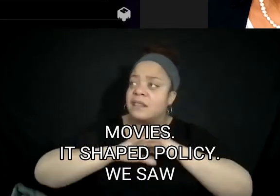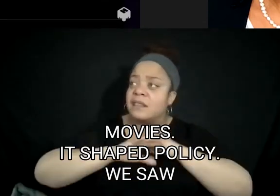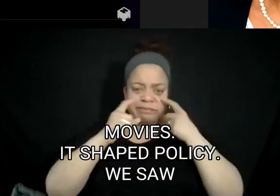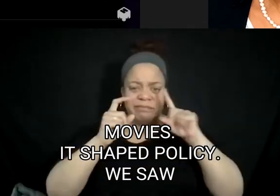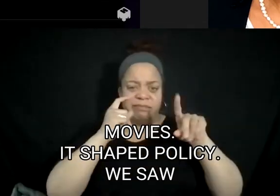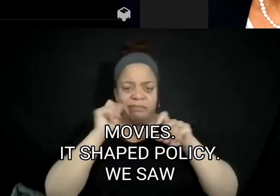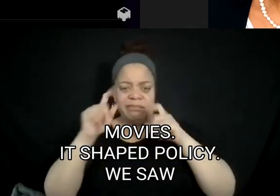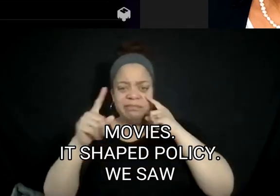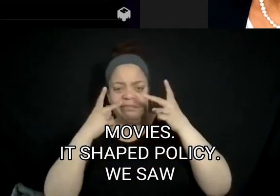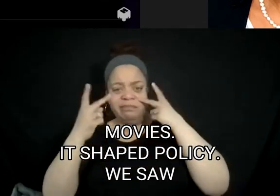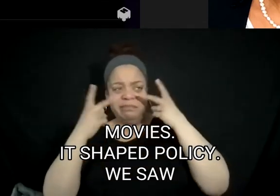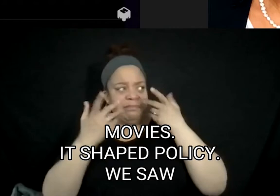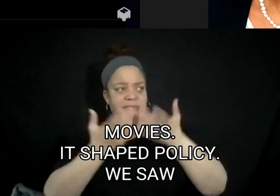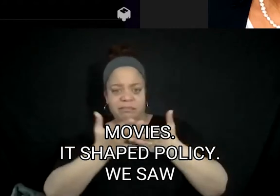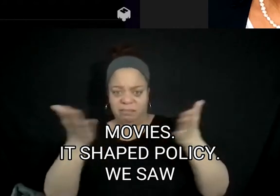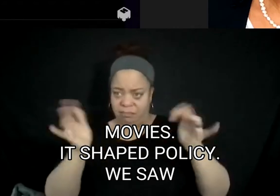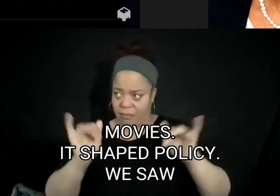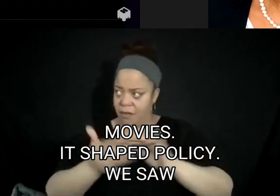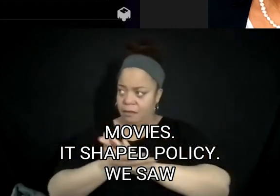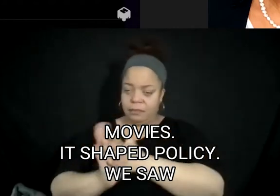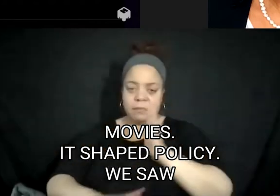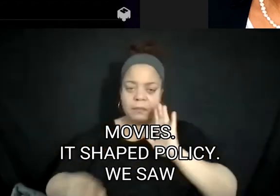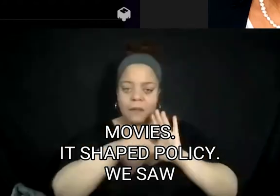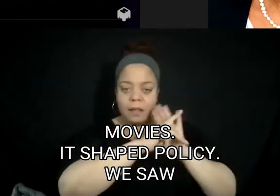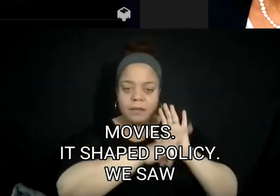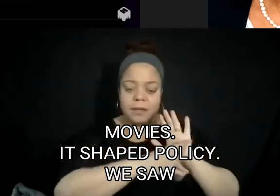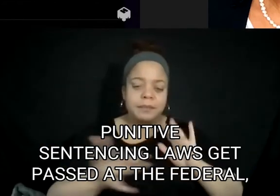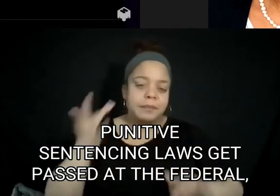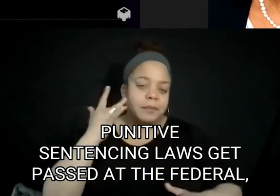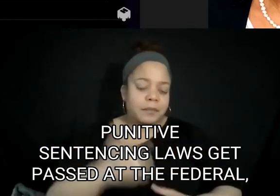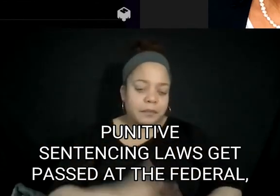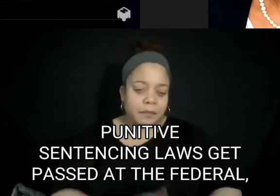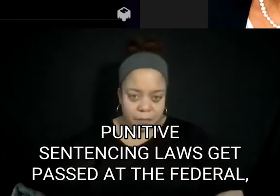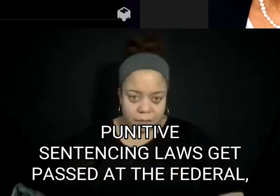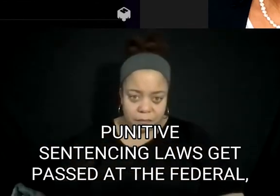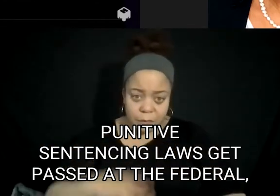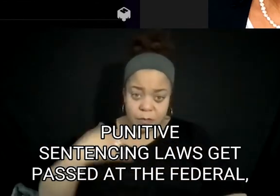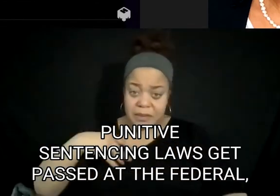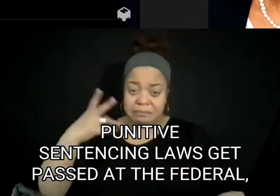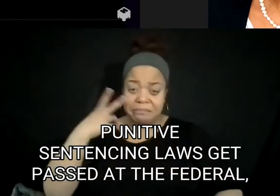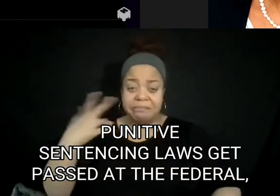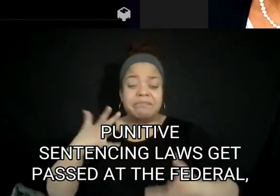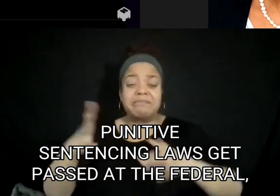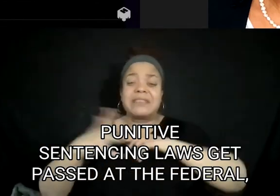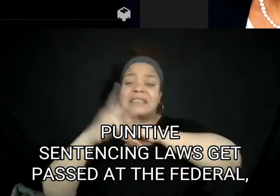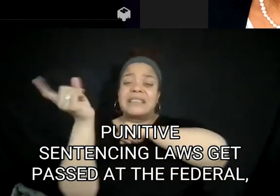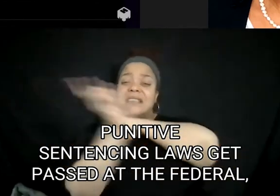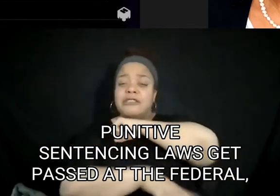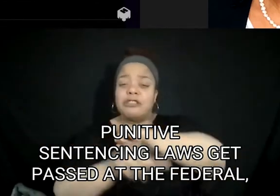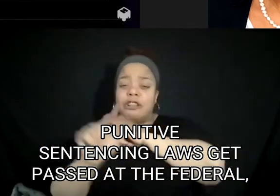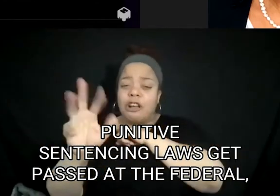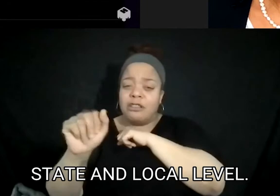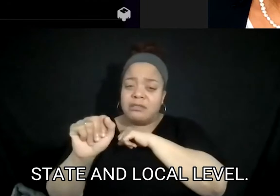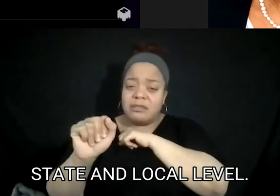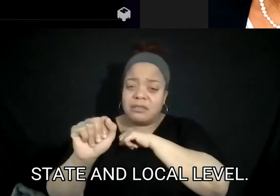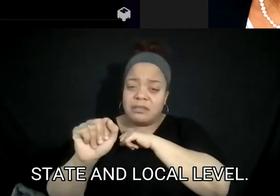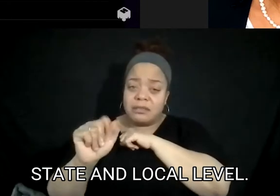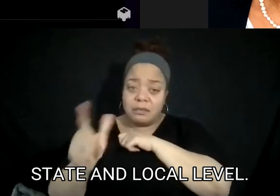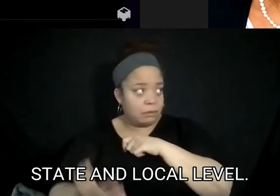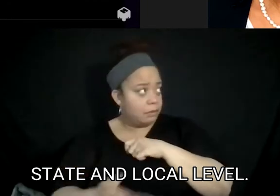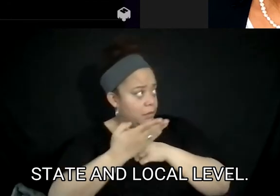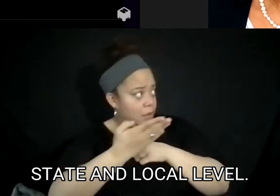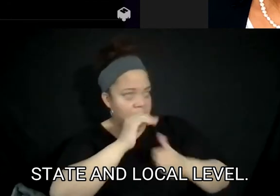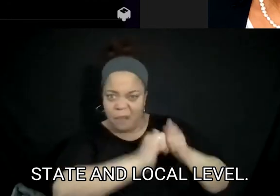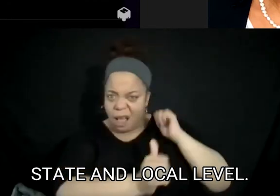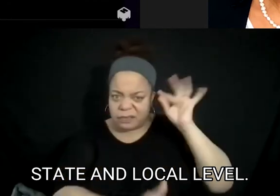laws get passed at the federal, state, and local level. I actually remember, you know, growing up around laws in